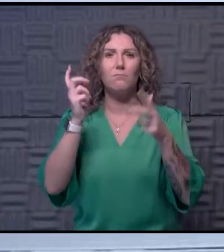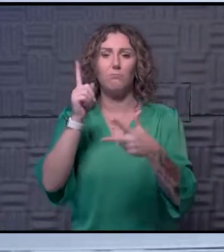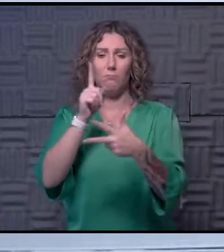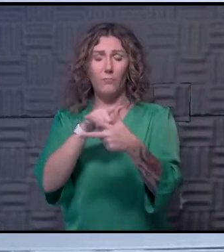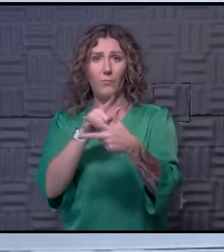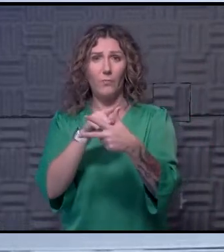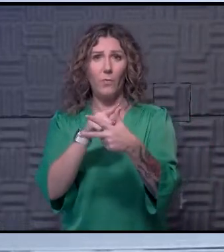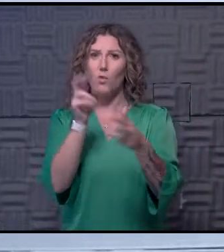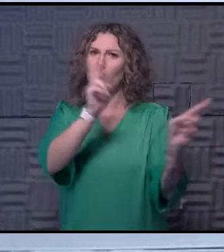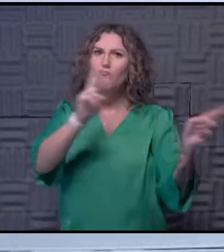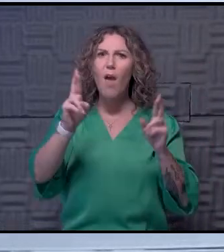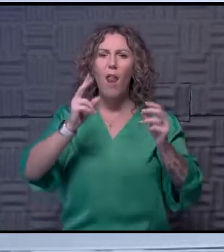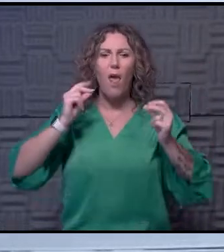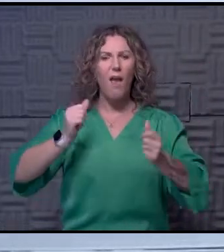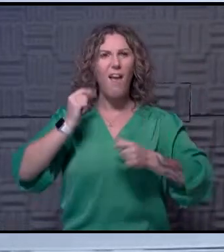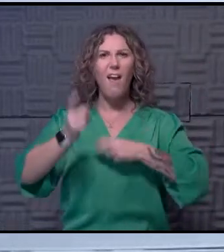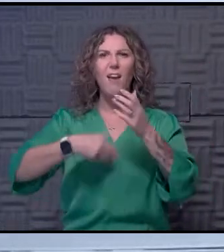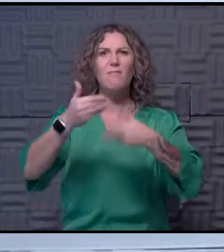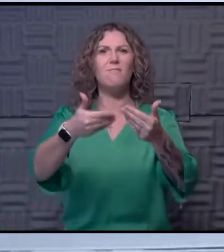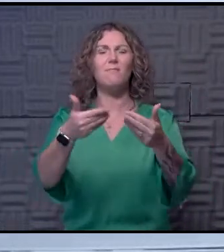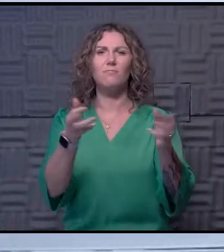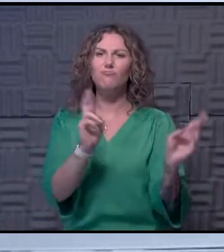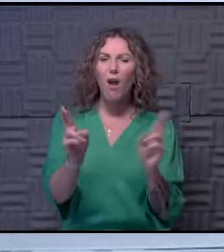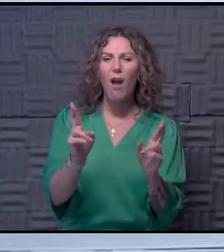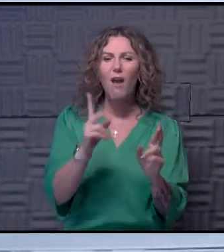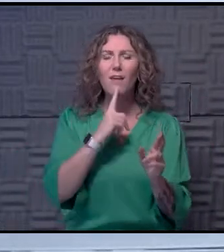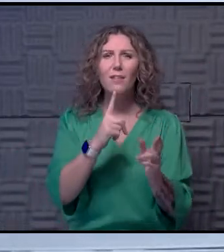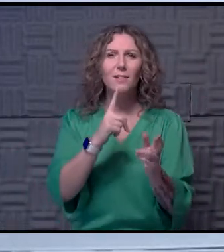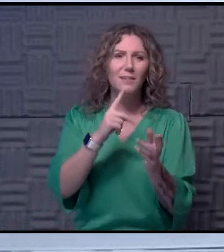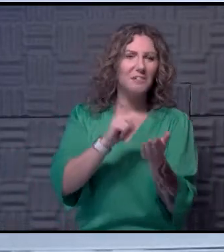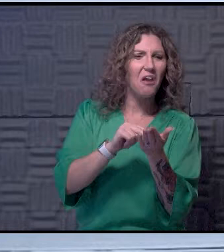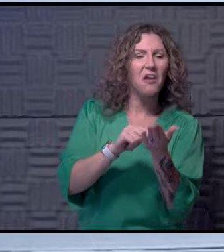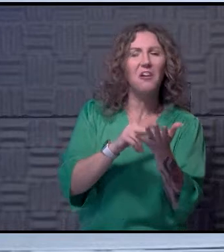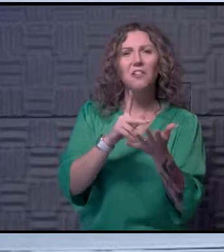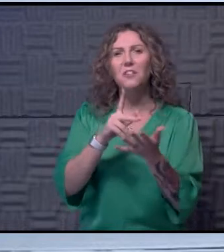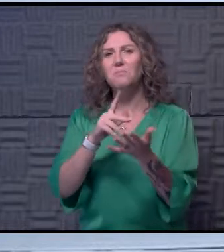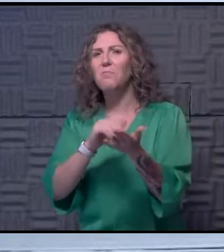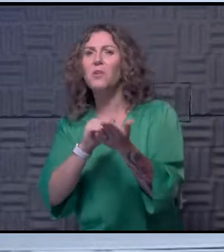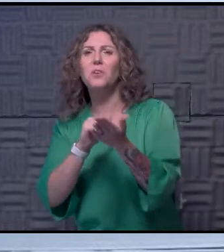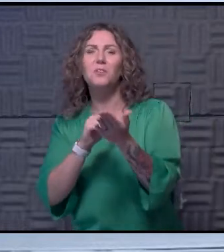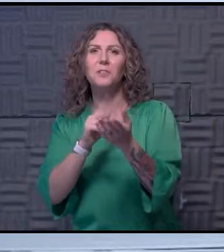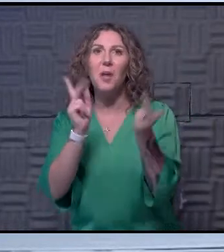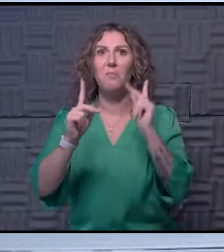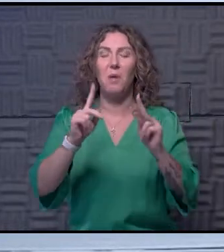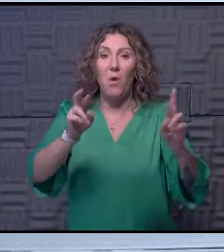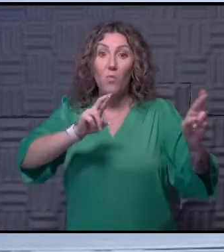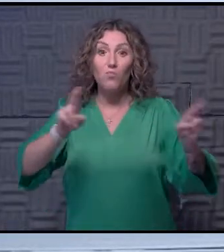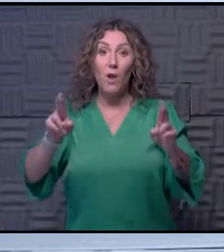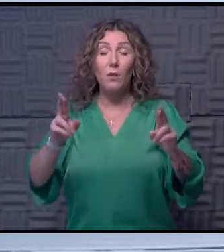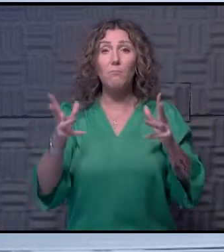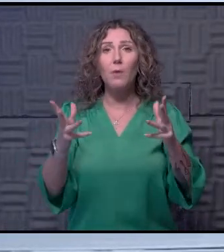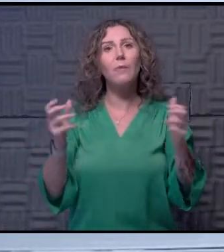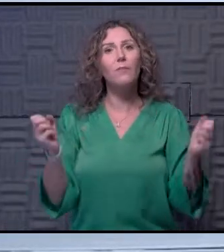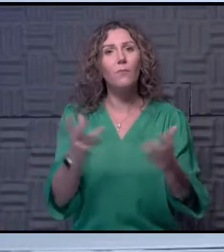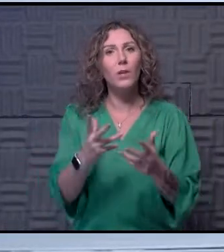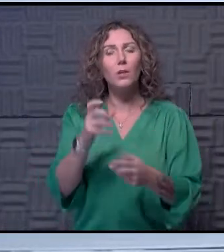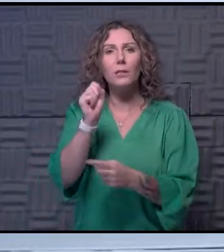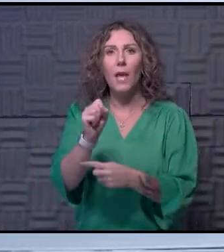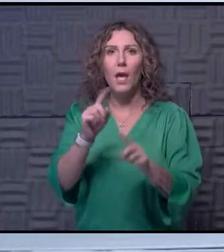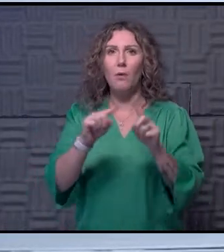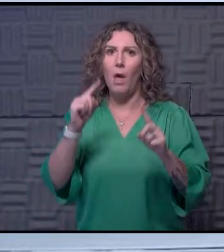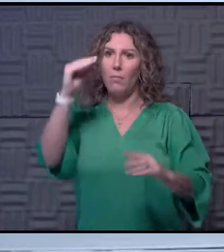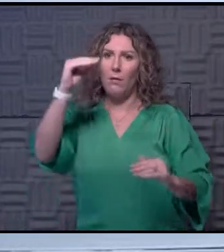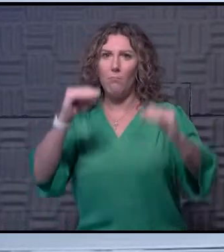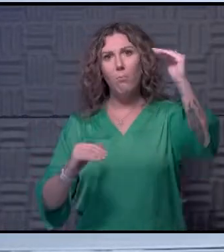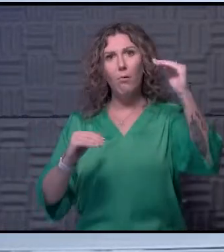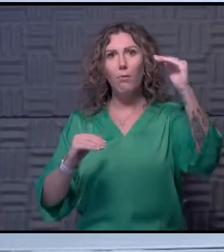is ready to roll. They're the front of the line. When their name is called, they'll be there. They might have fears, but those fears are dramatically